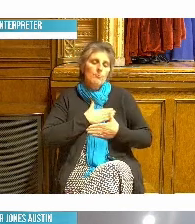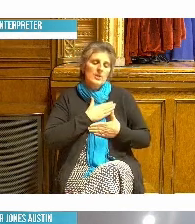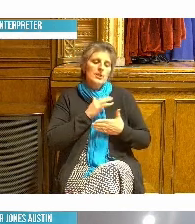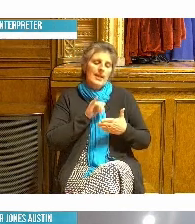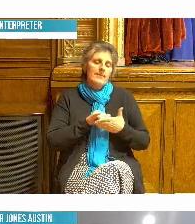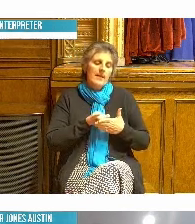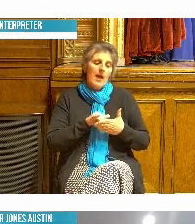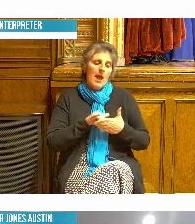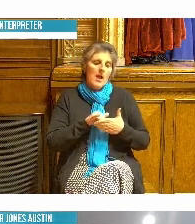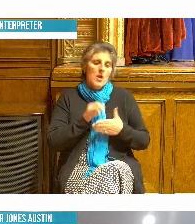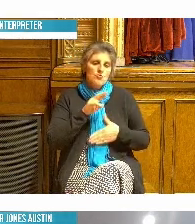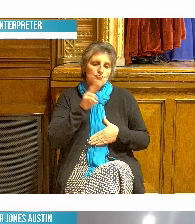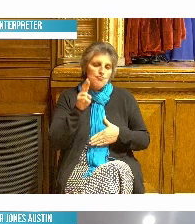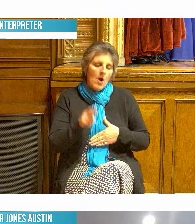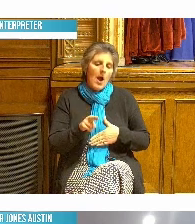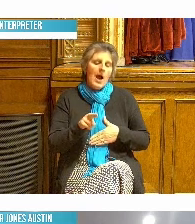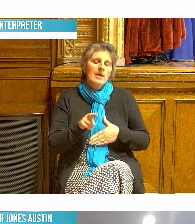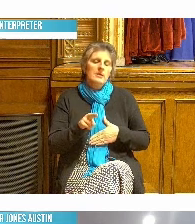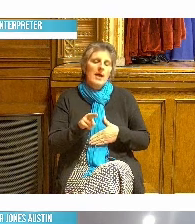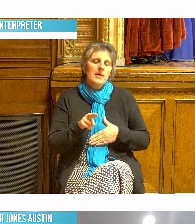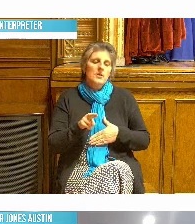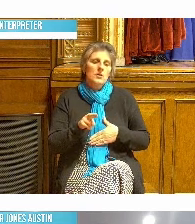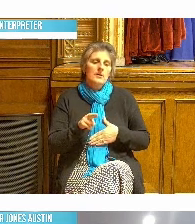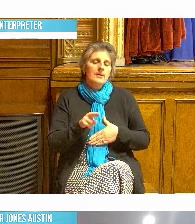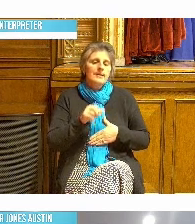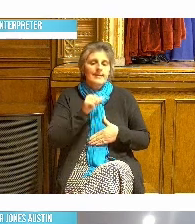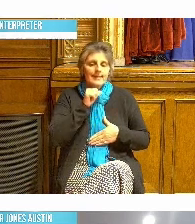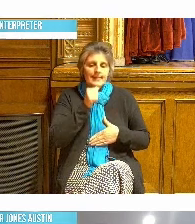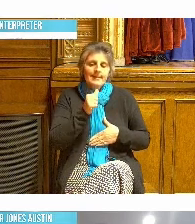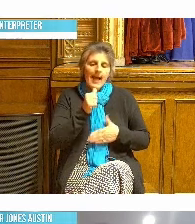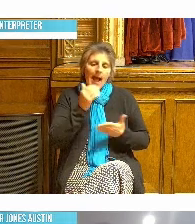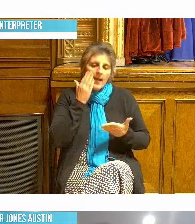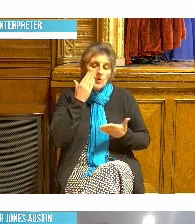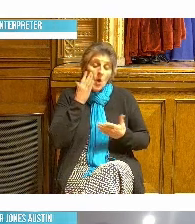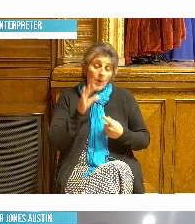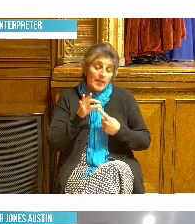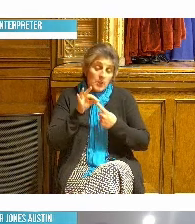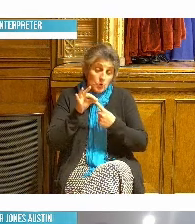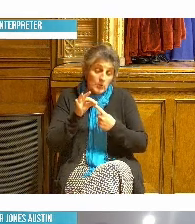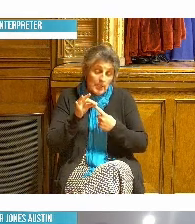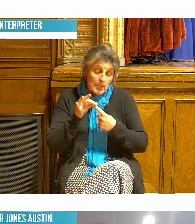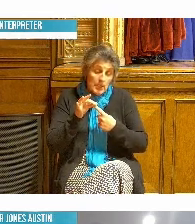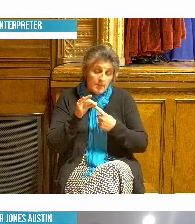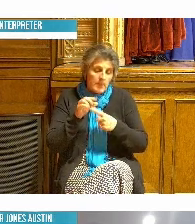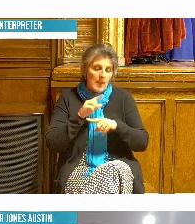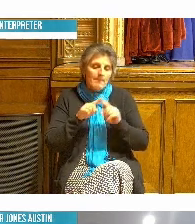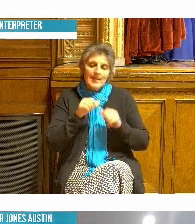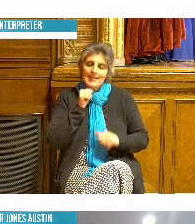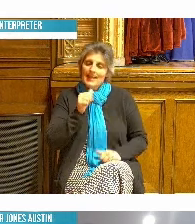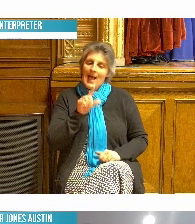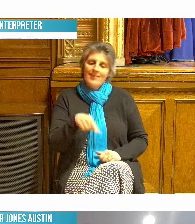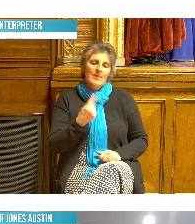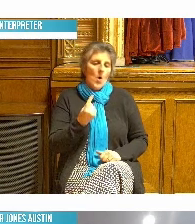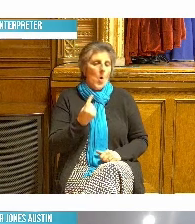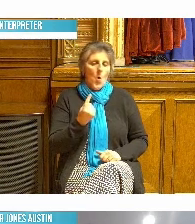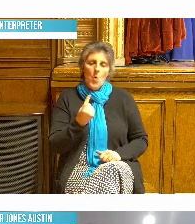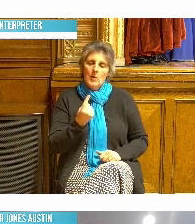that Rochester is not, it's unique, but it is not the